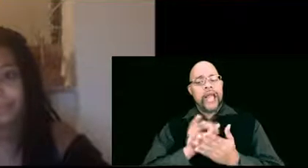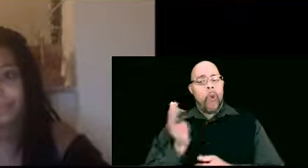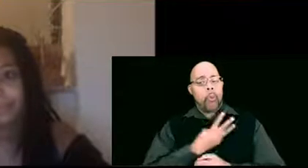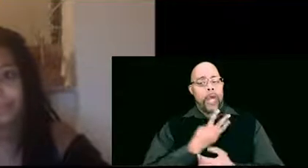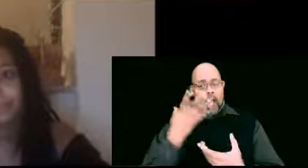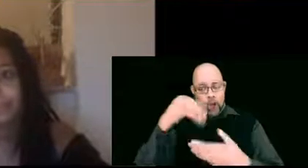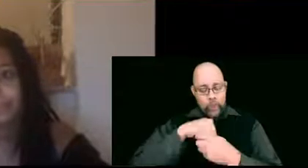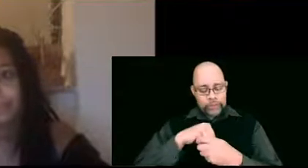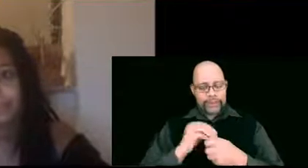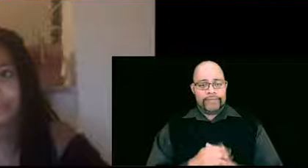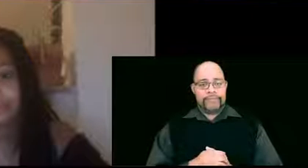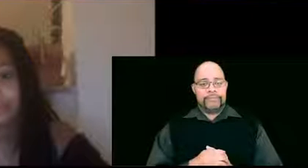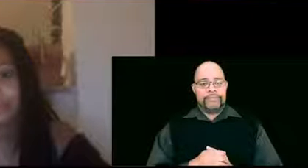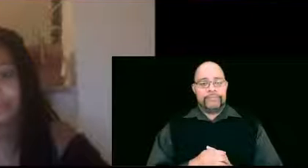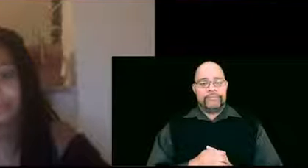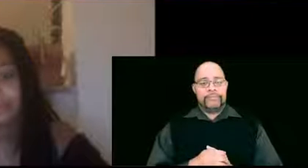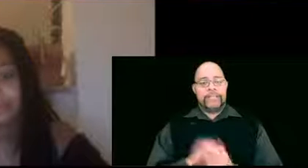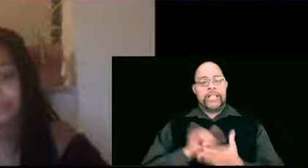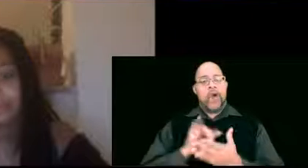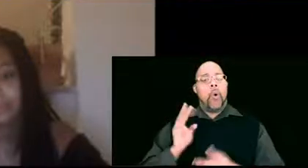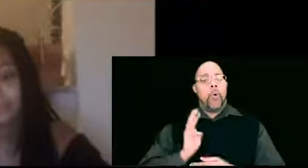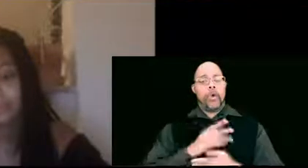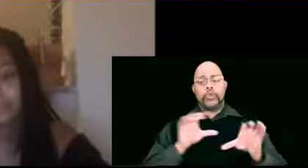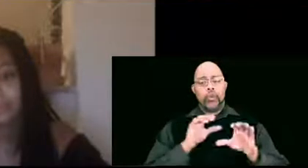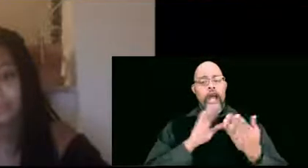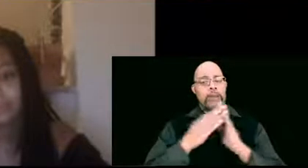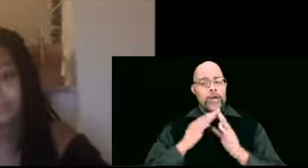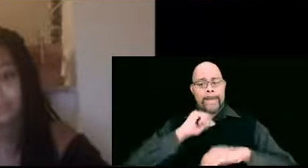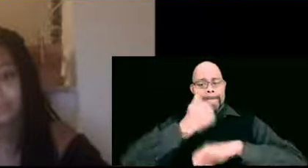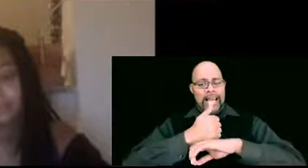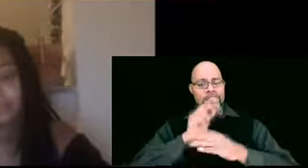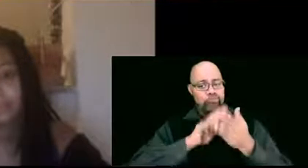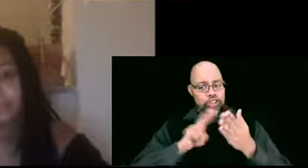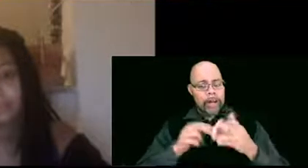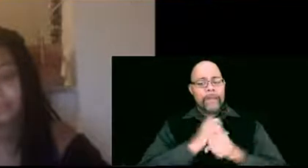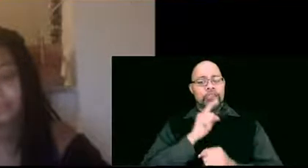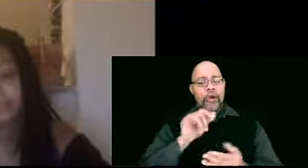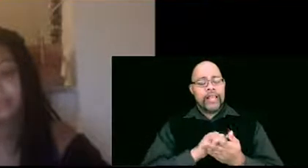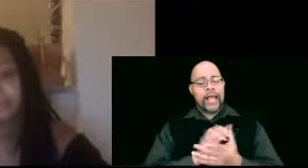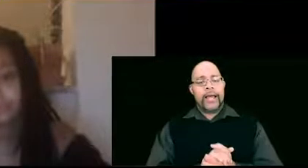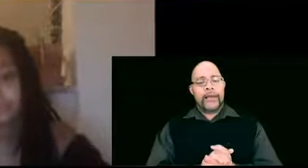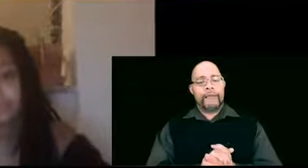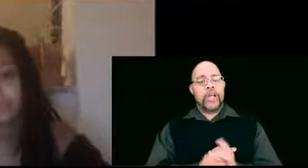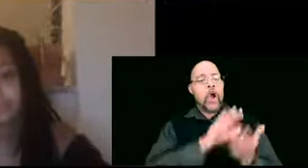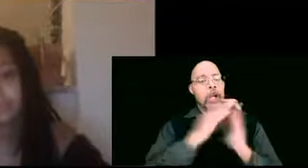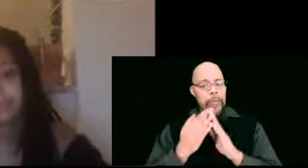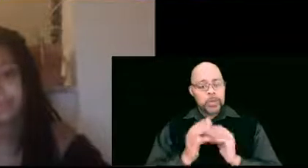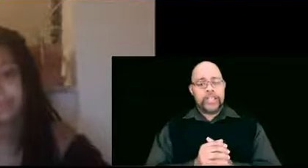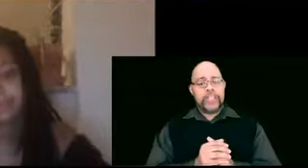making sure that we are inclusive, that we are doing like community-based research and ensuring that